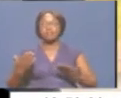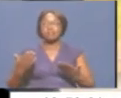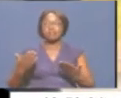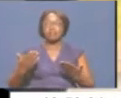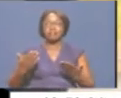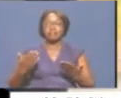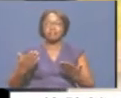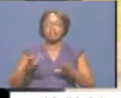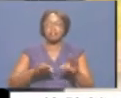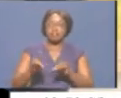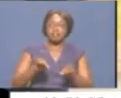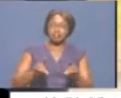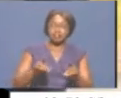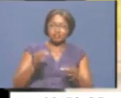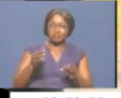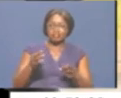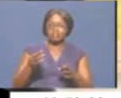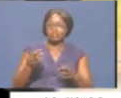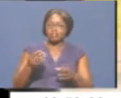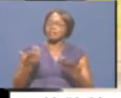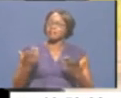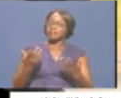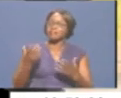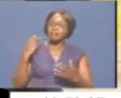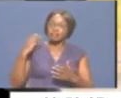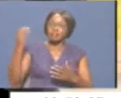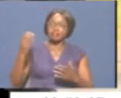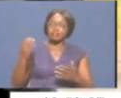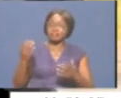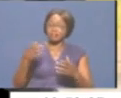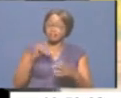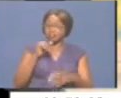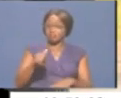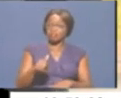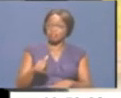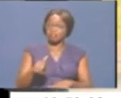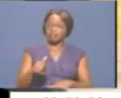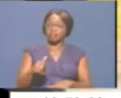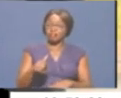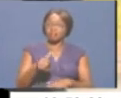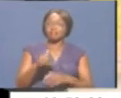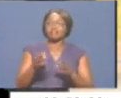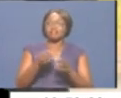define whether somebody was a hero or not. But then also, as we define heroism, you learn what you can do to also be a hero.